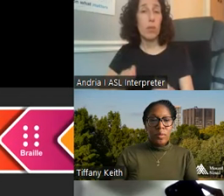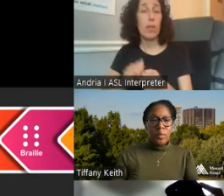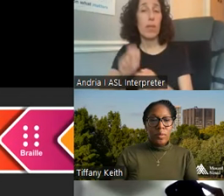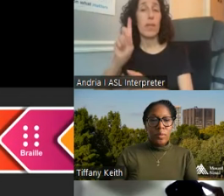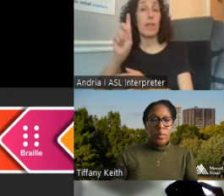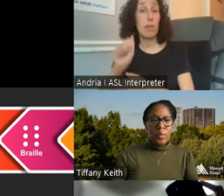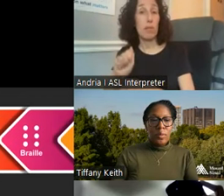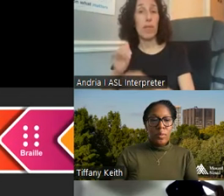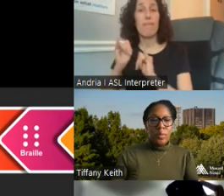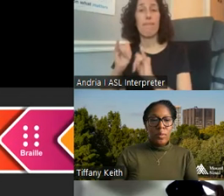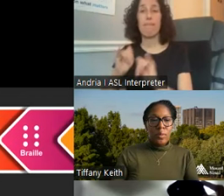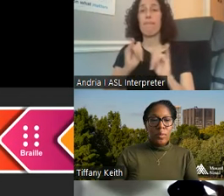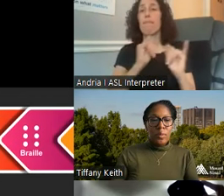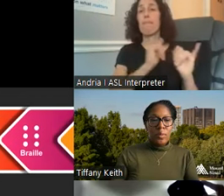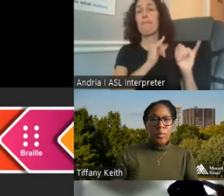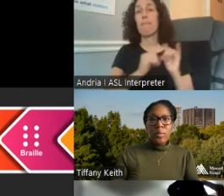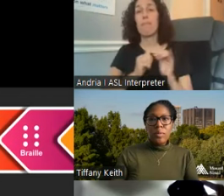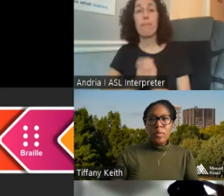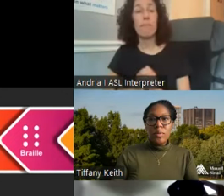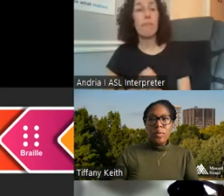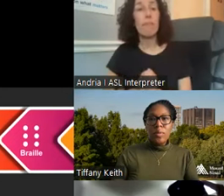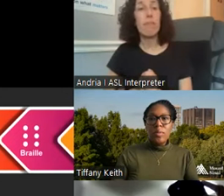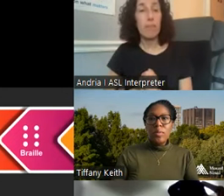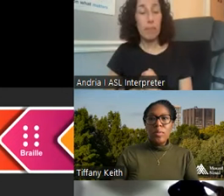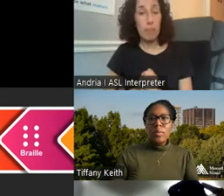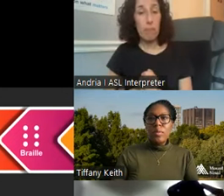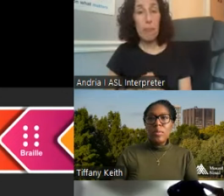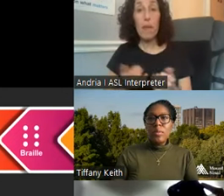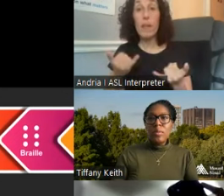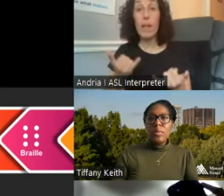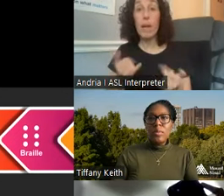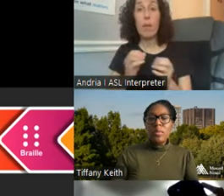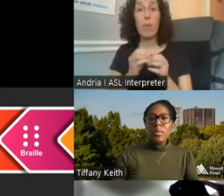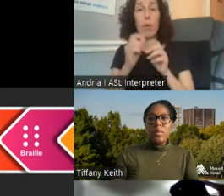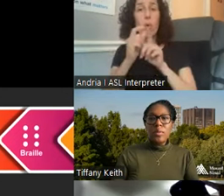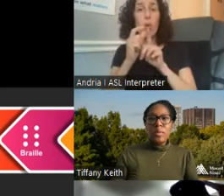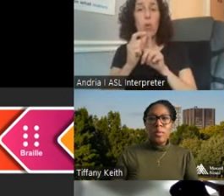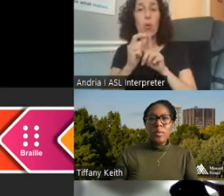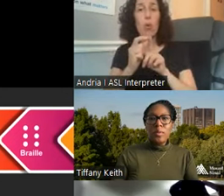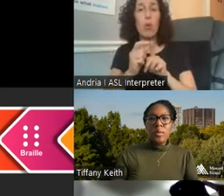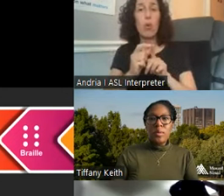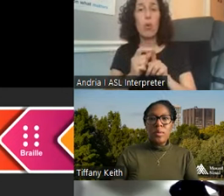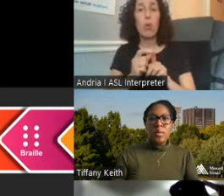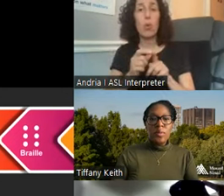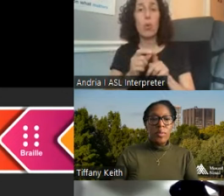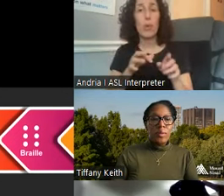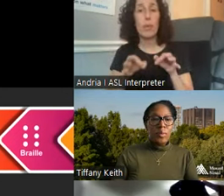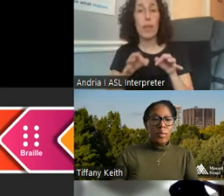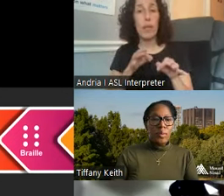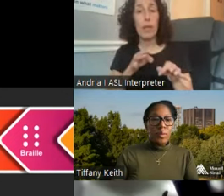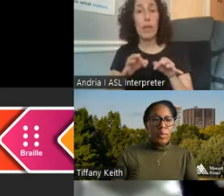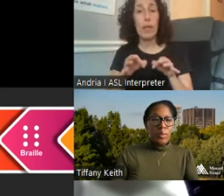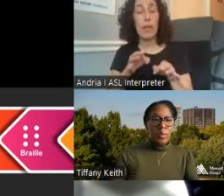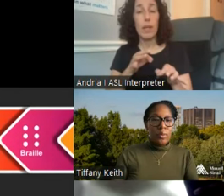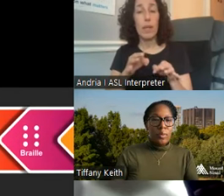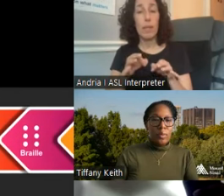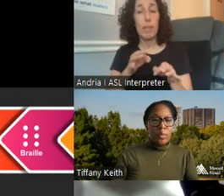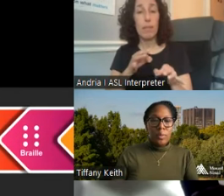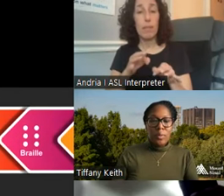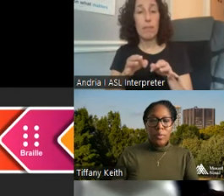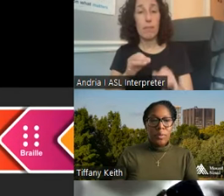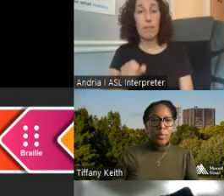All right, so some level setting on some terms that we use a lot where we talk about disability.